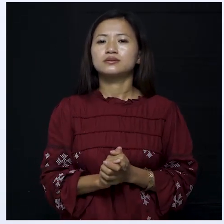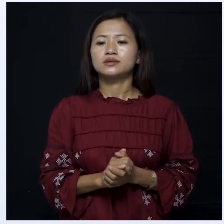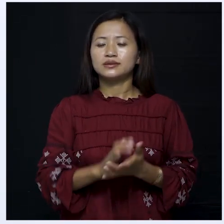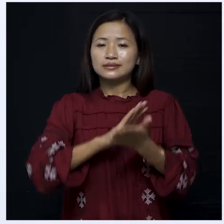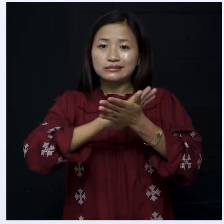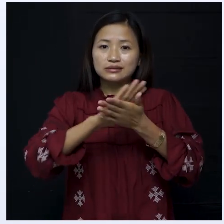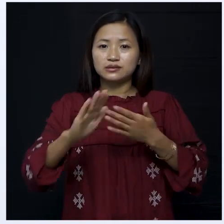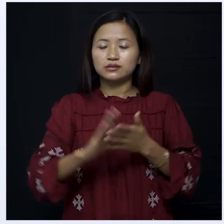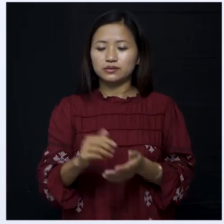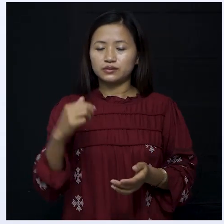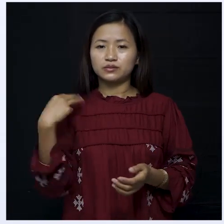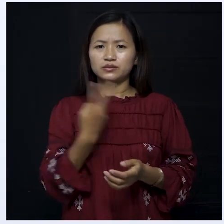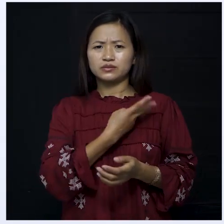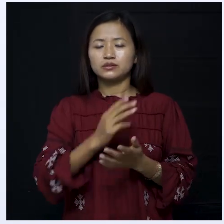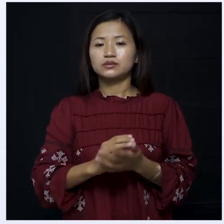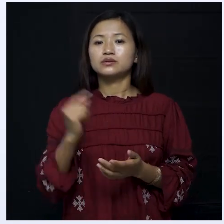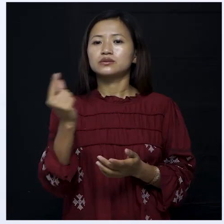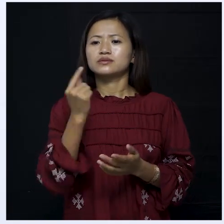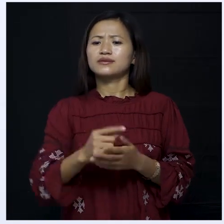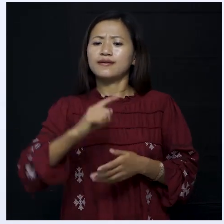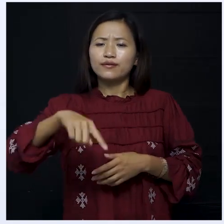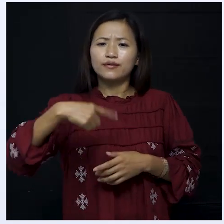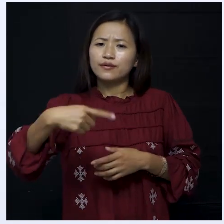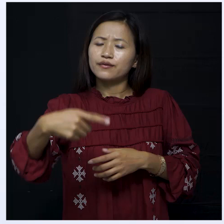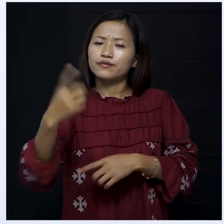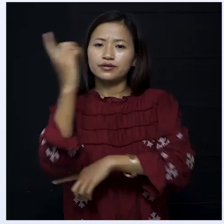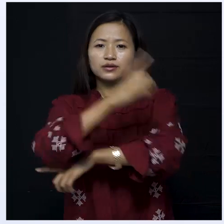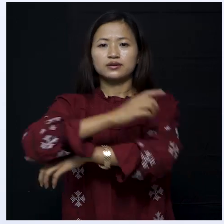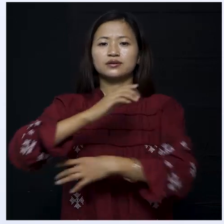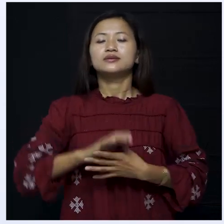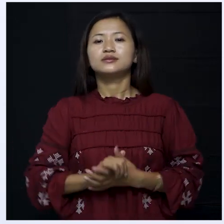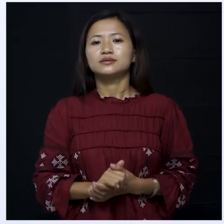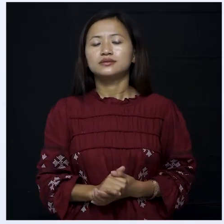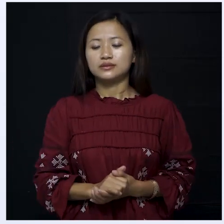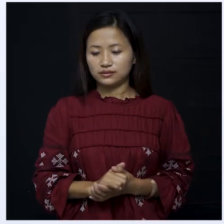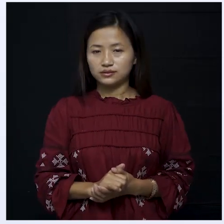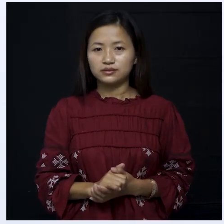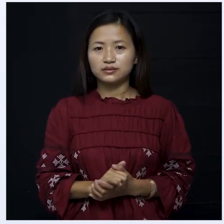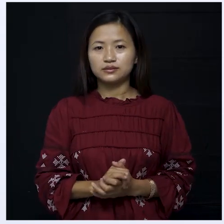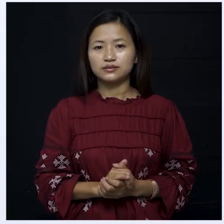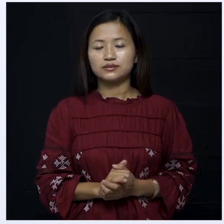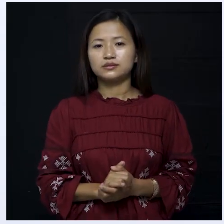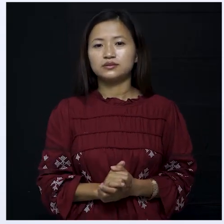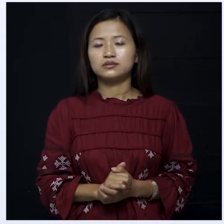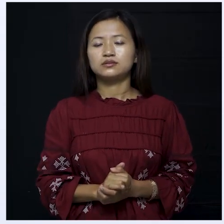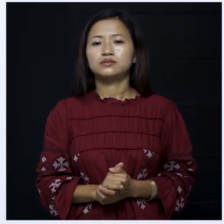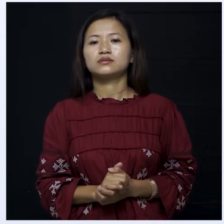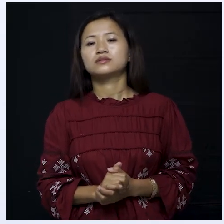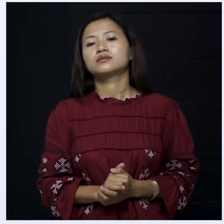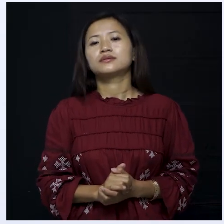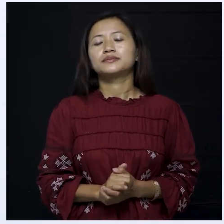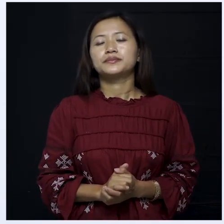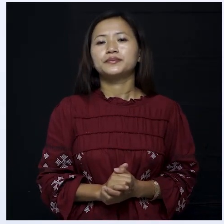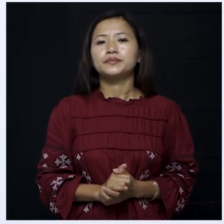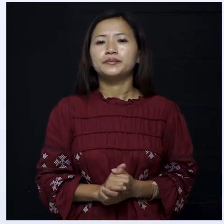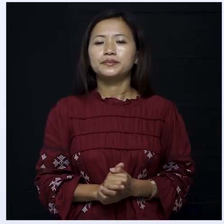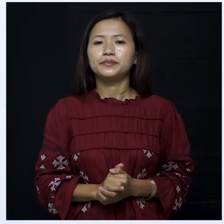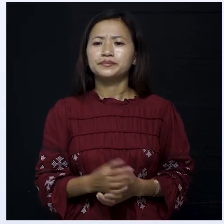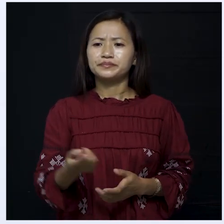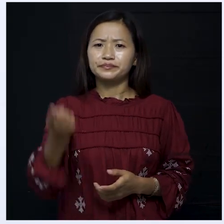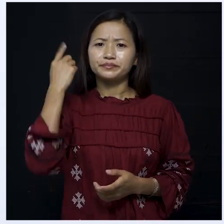clearer, we also use every day. So every day here, maybe here is, hold on. Every day, maybe in